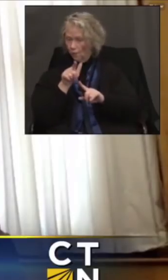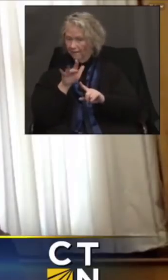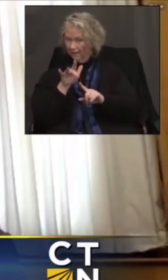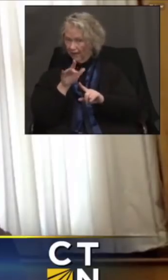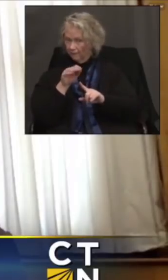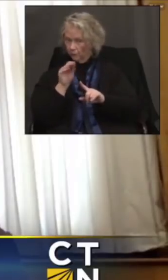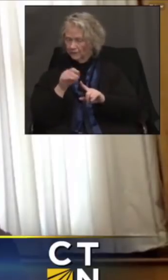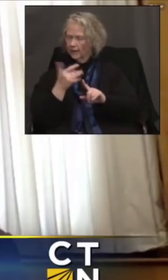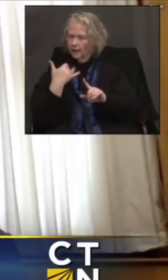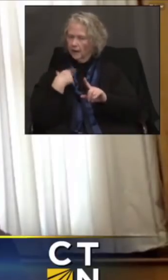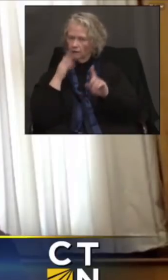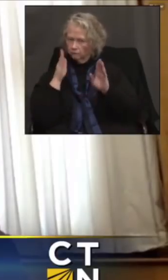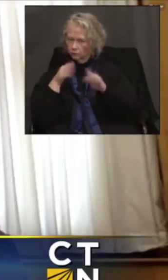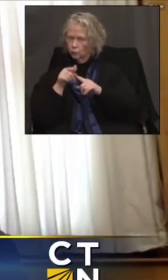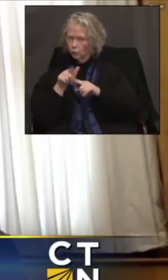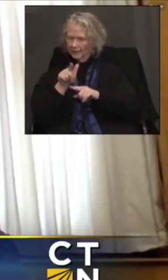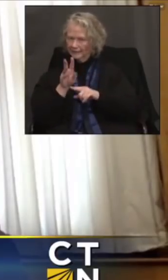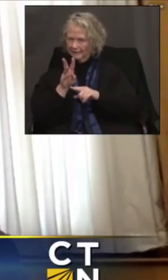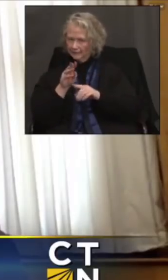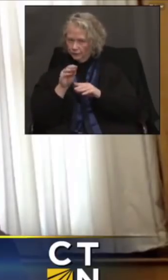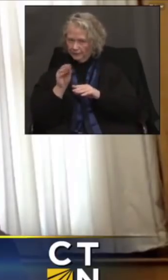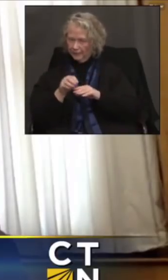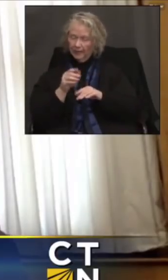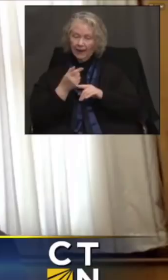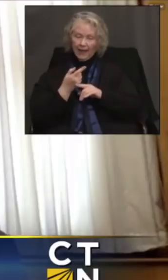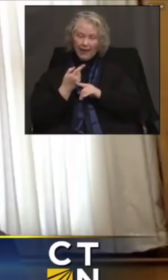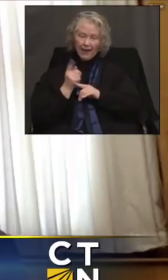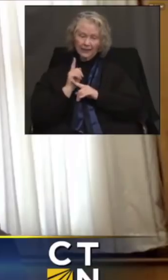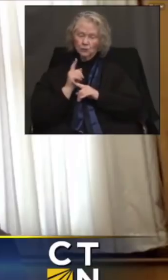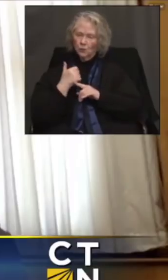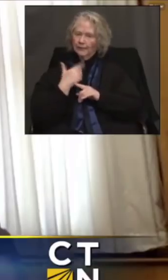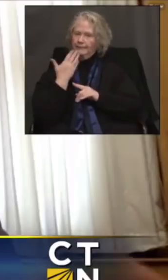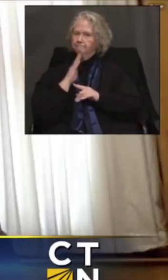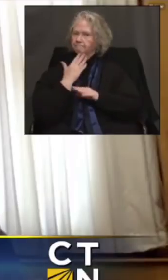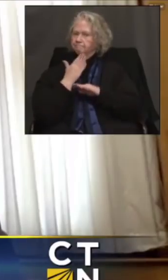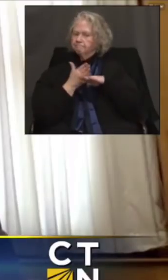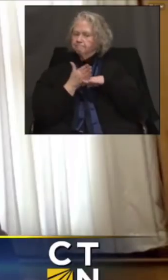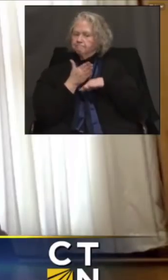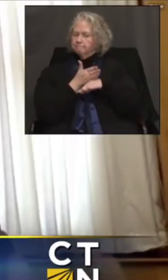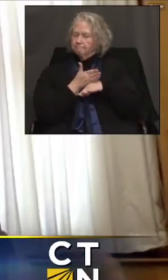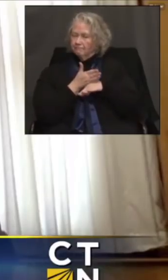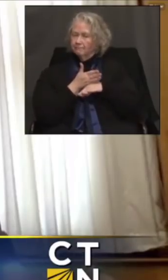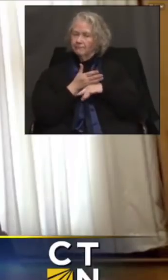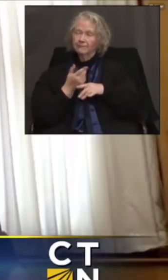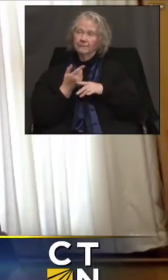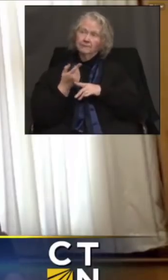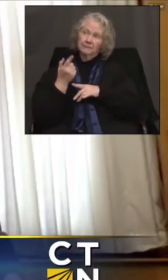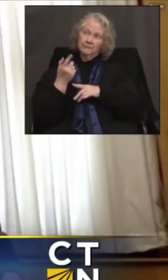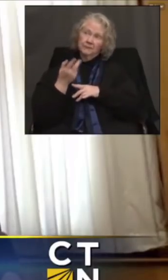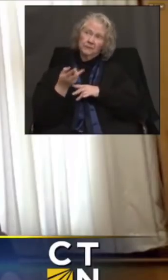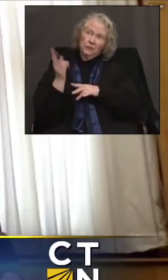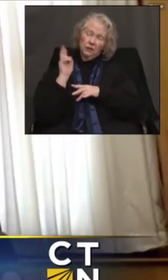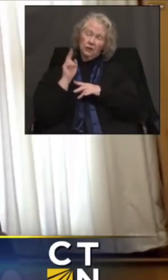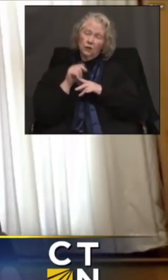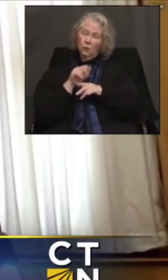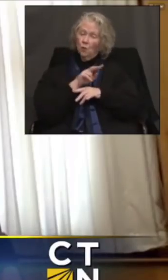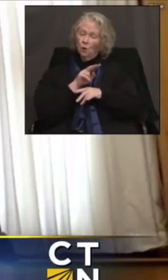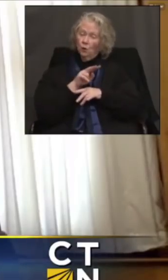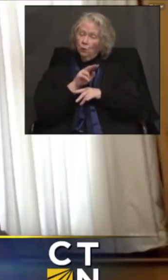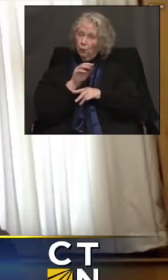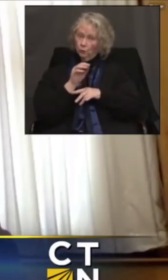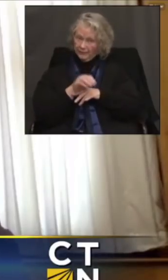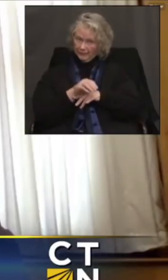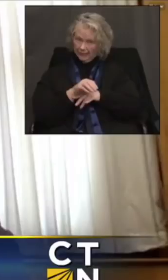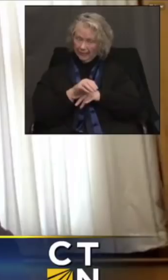26%. And our attainment last week slightly improved as well. So in the prior week, we were 22% against a 25%